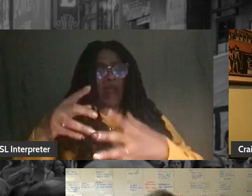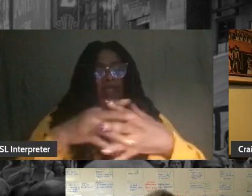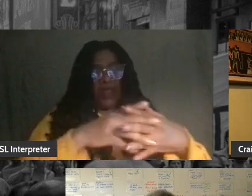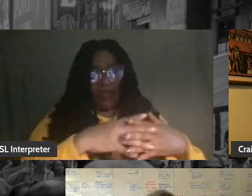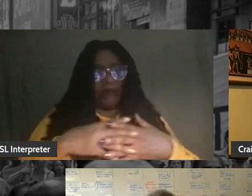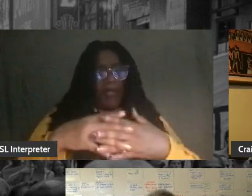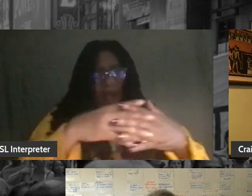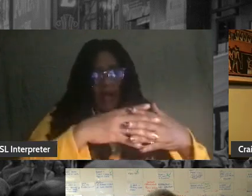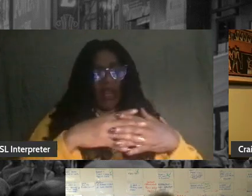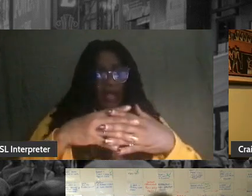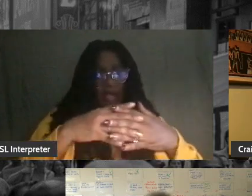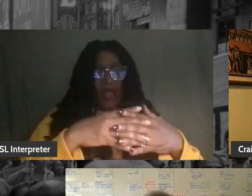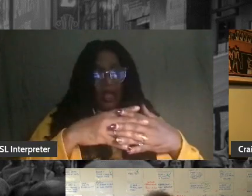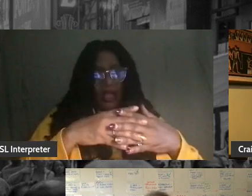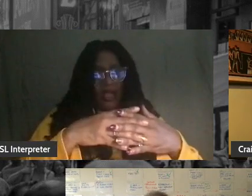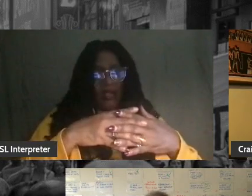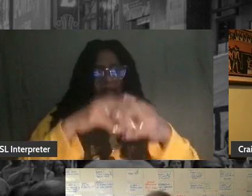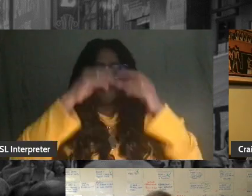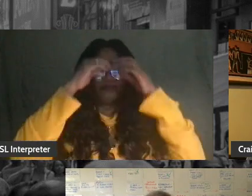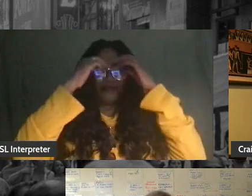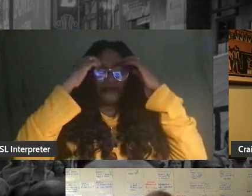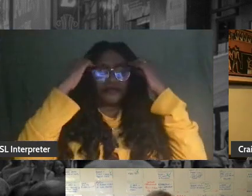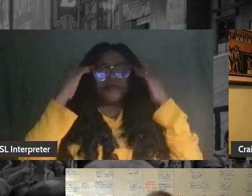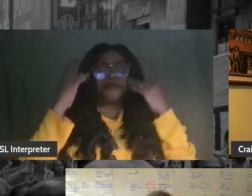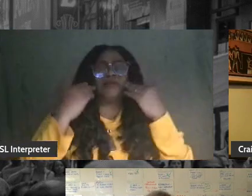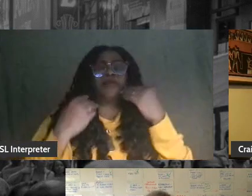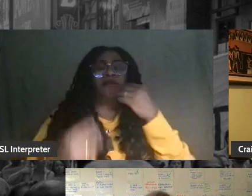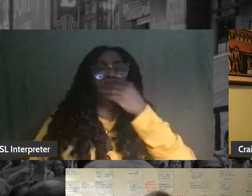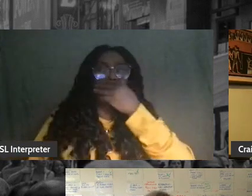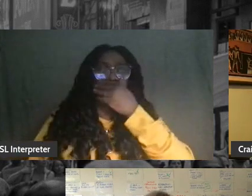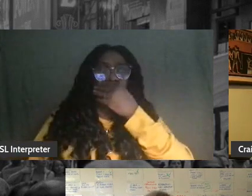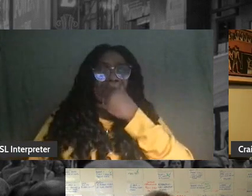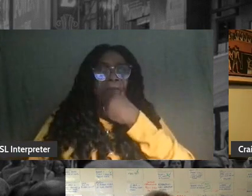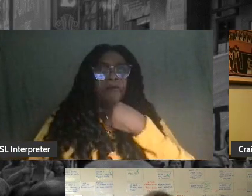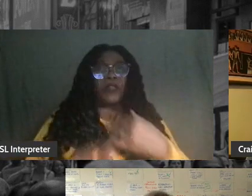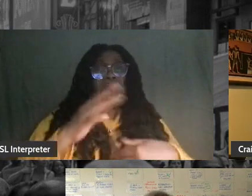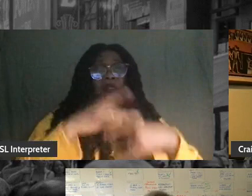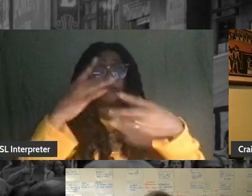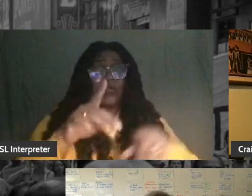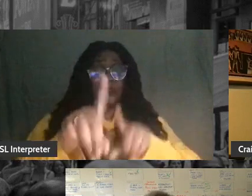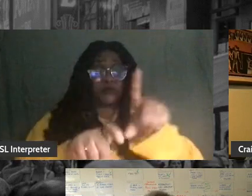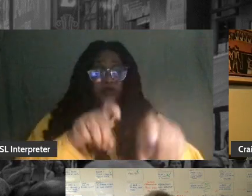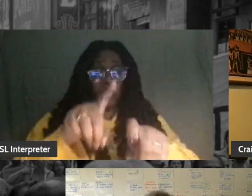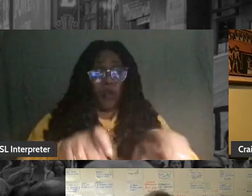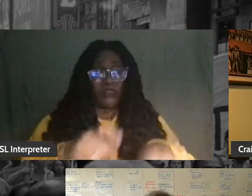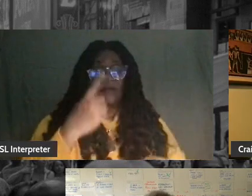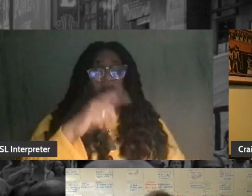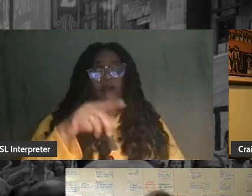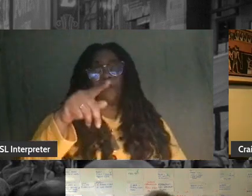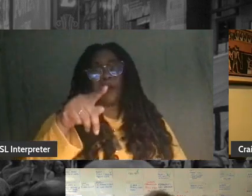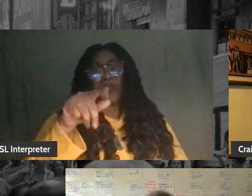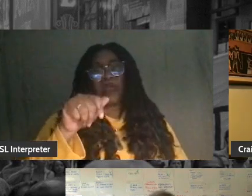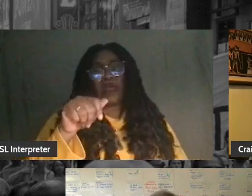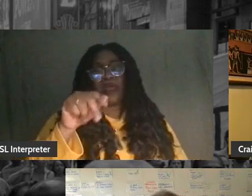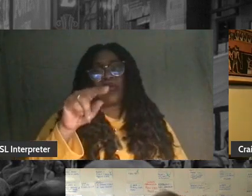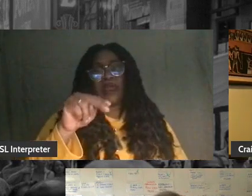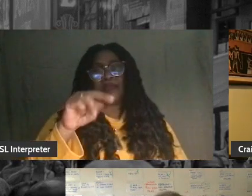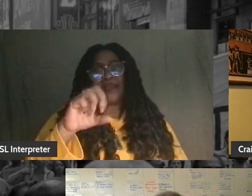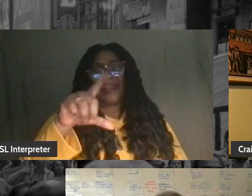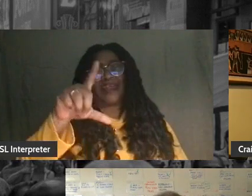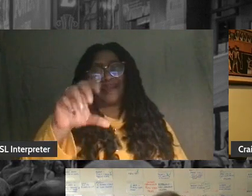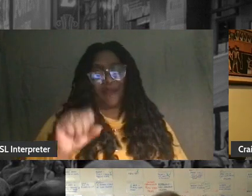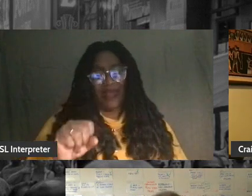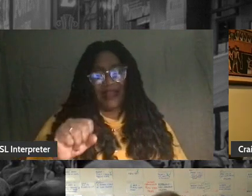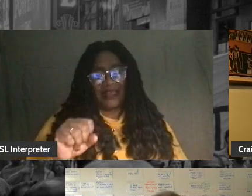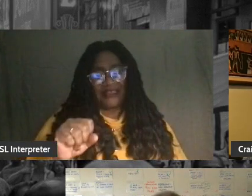for joining us. Thanks for having me. After I finish the questions with the panelists, I'm hopeful that we're going to have a little bit of time